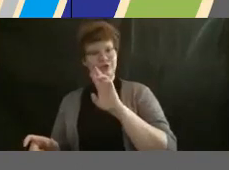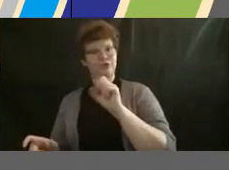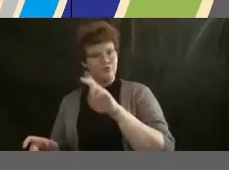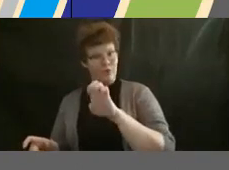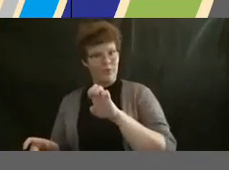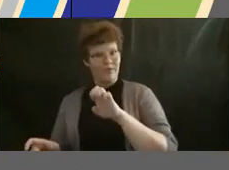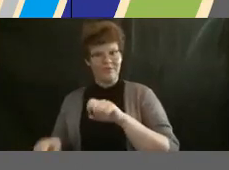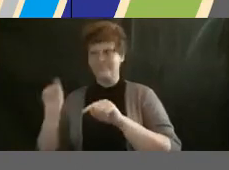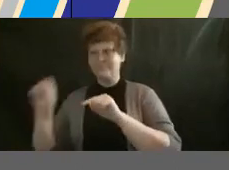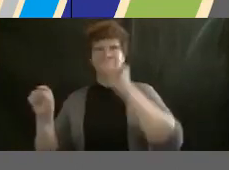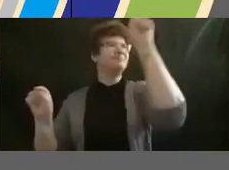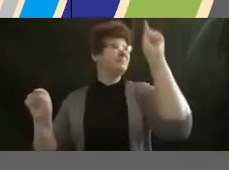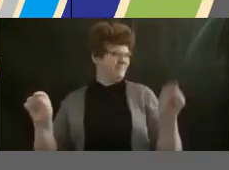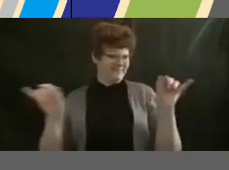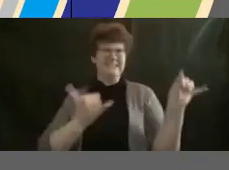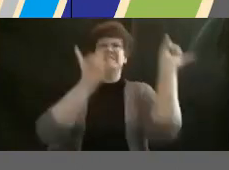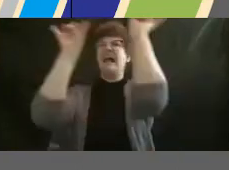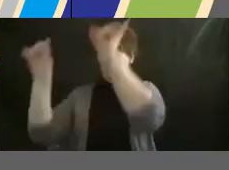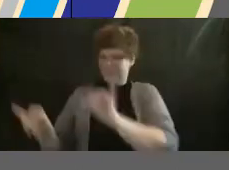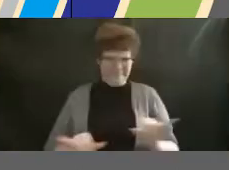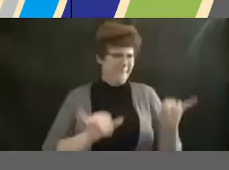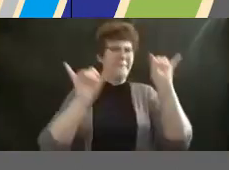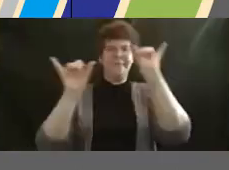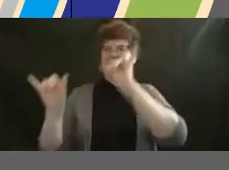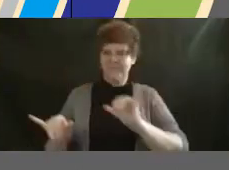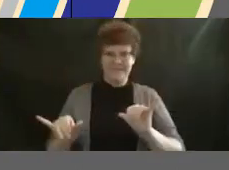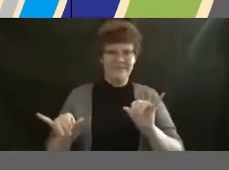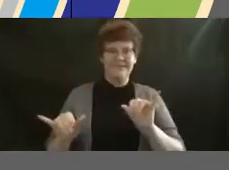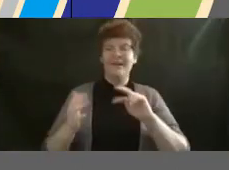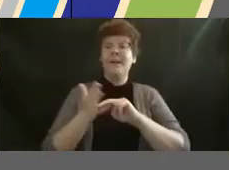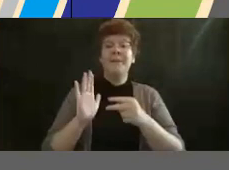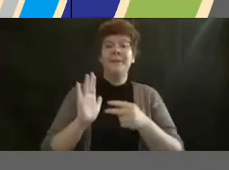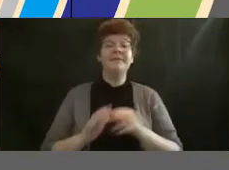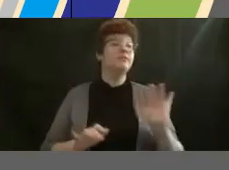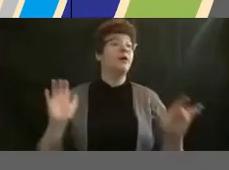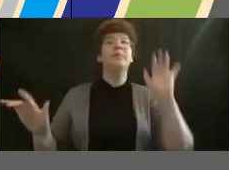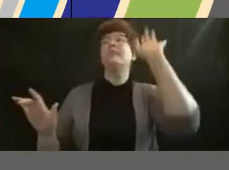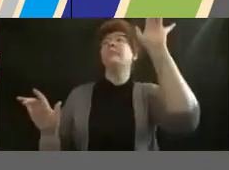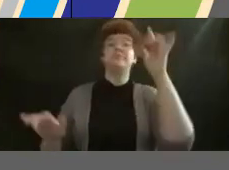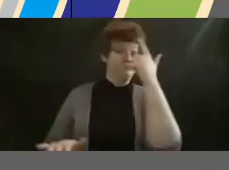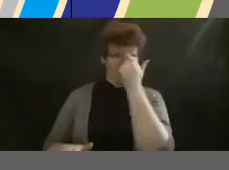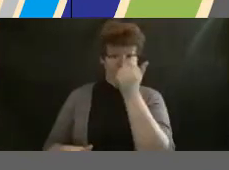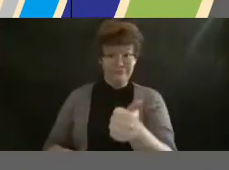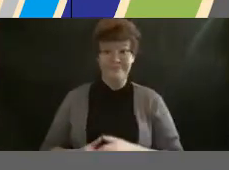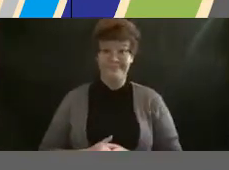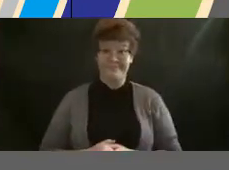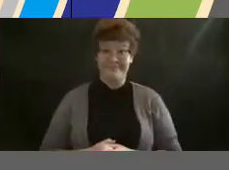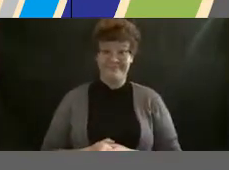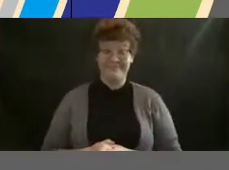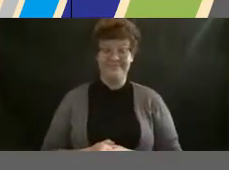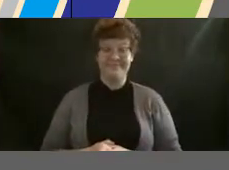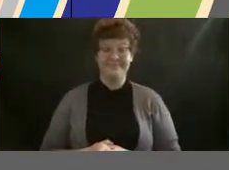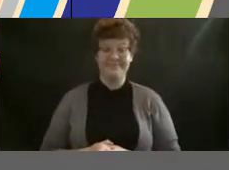same thing. It just, there's just a lot of redundancy that's built in. If I pick